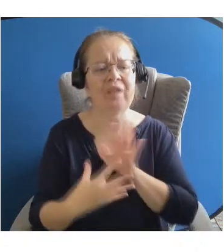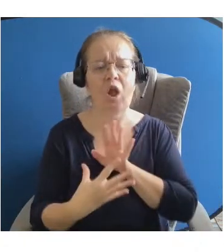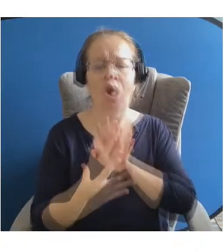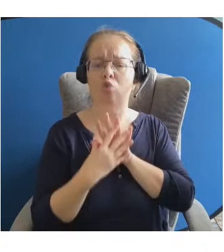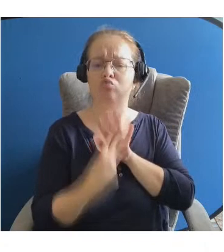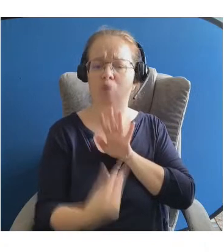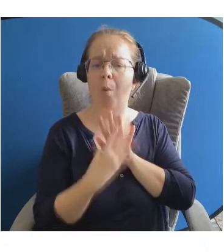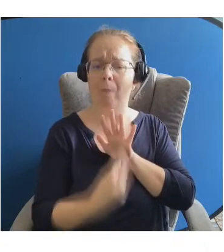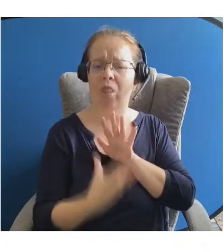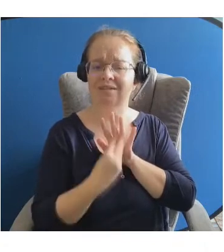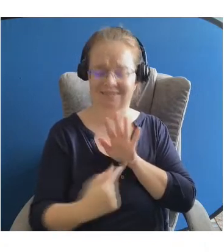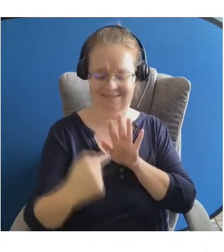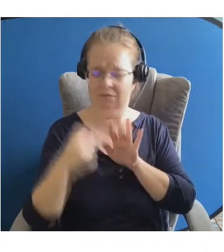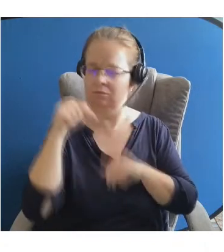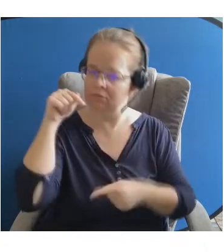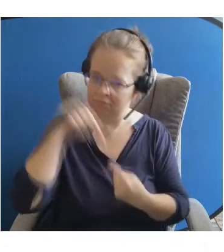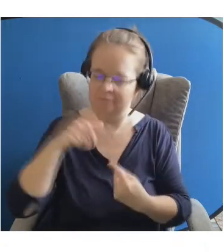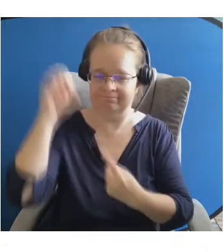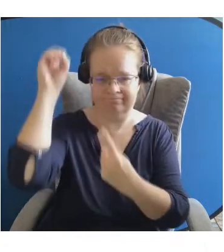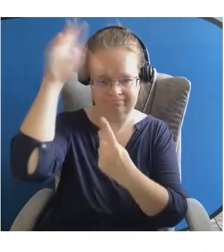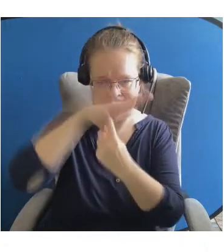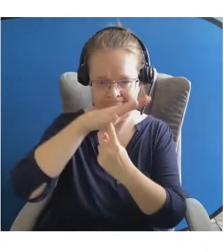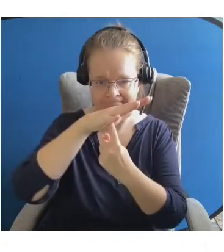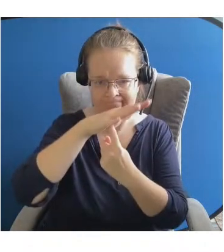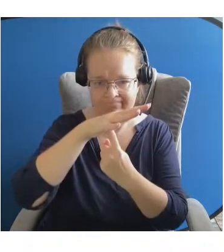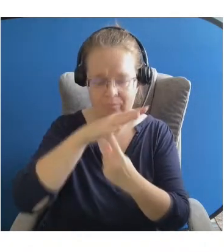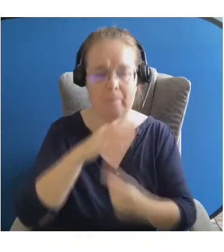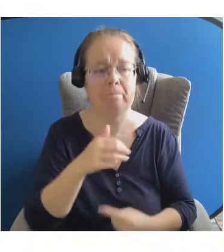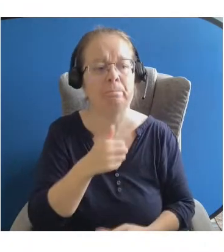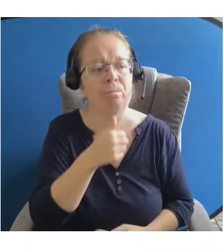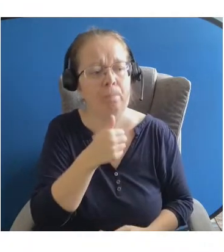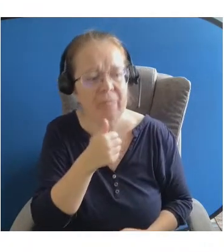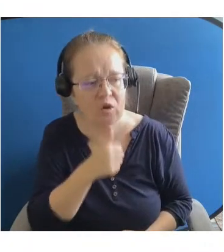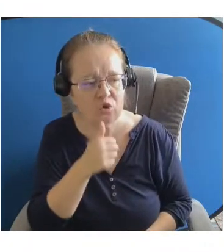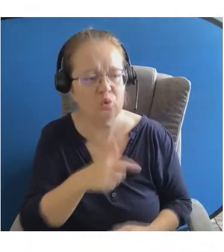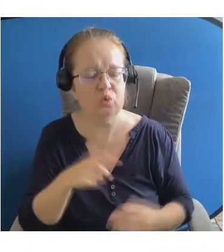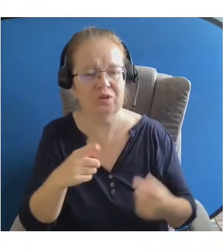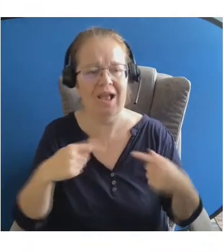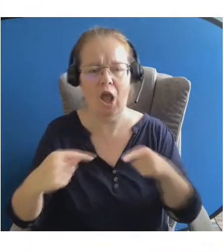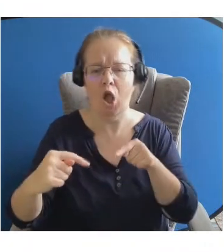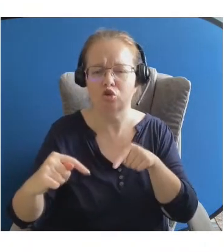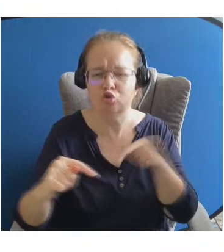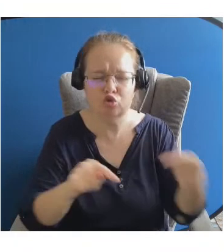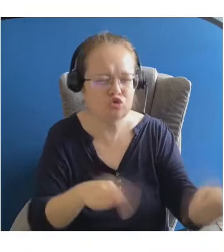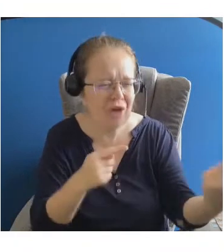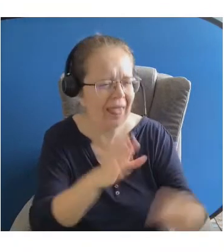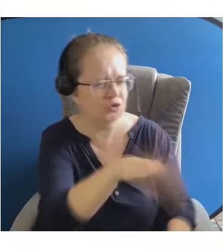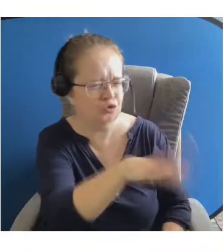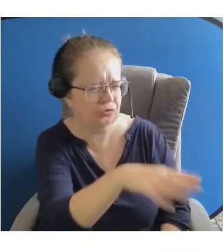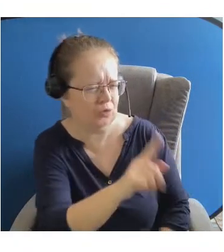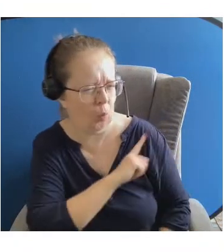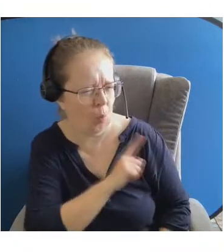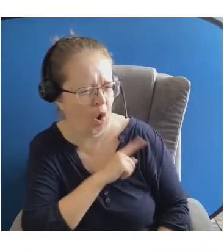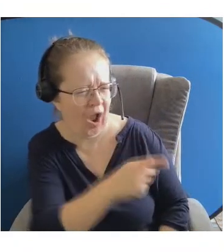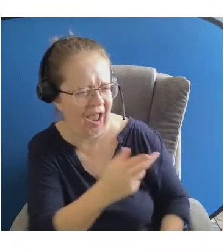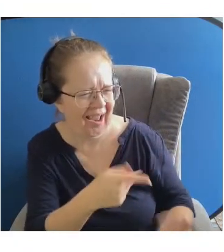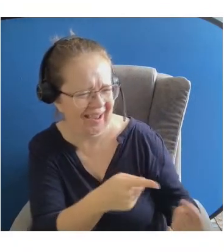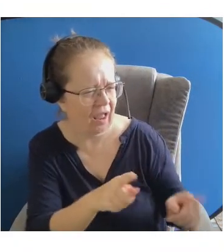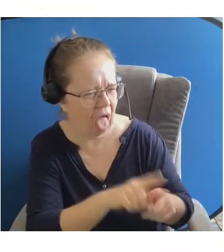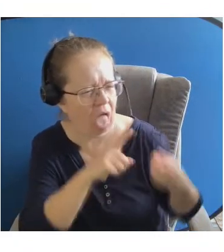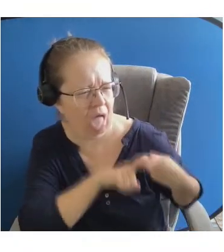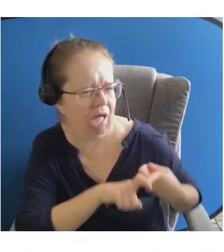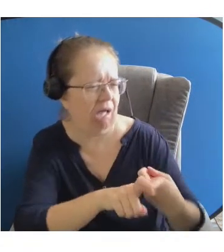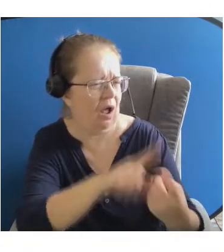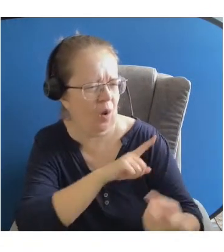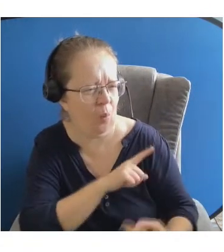what's absolutely essential. You know, using the platform to speak up, challenge the status quo, and actively encouraging others to do the same. That's